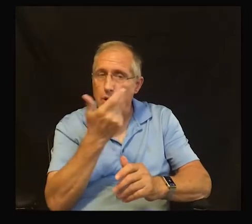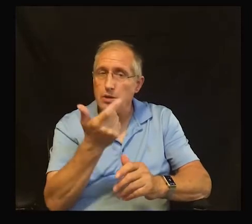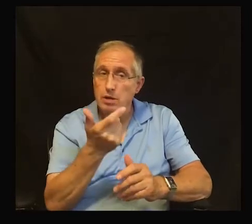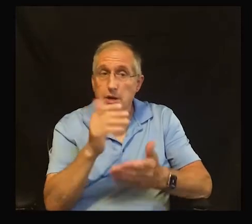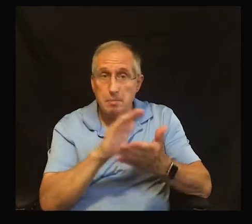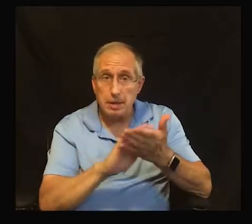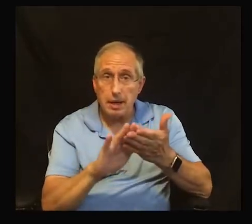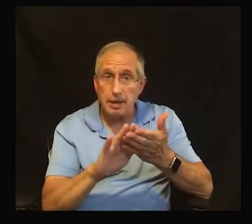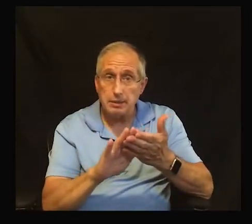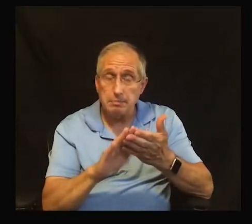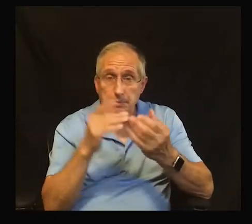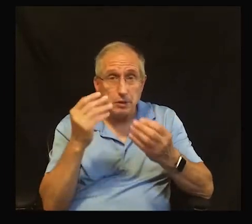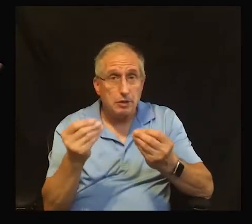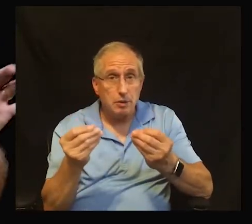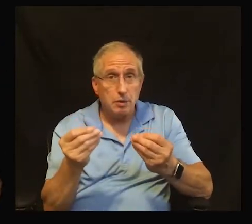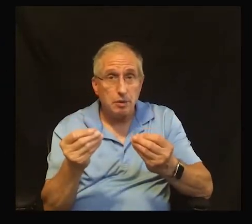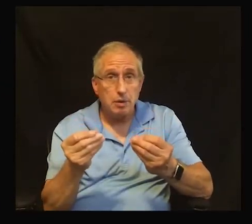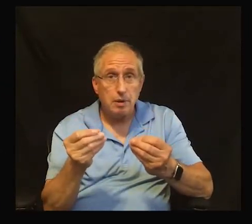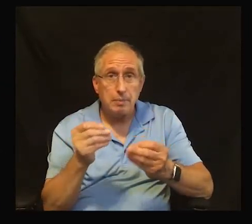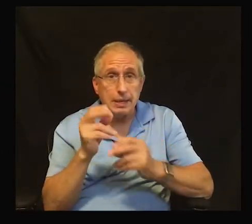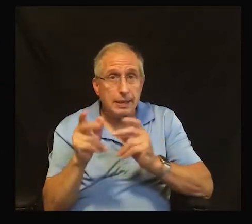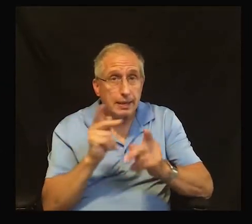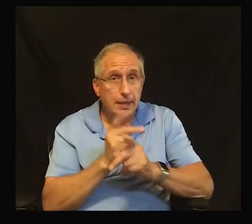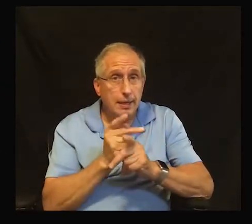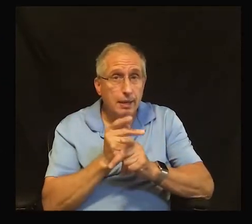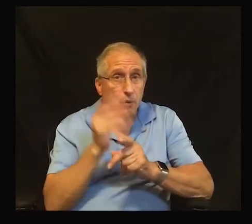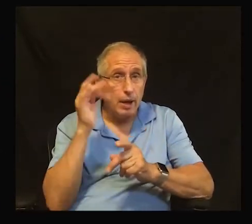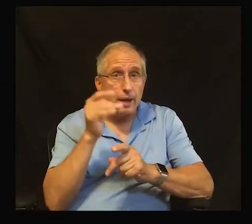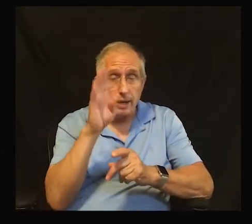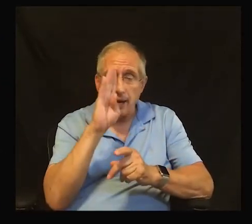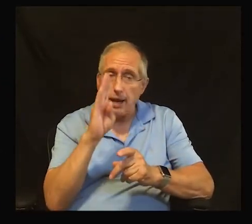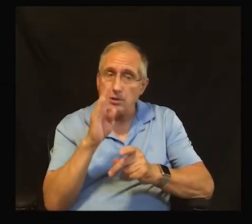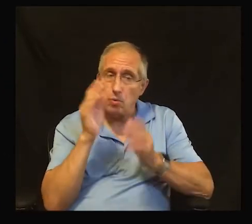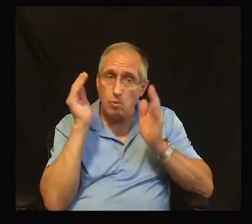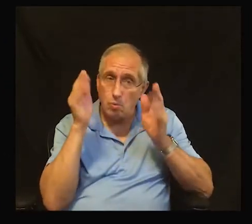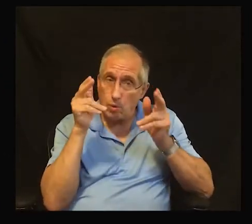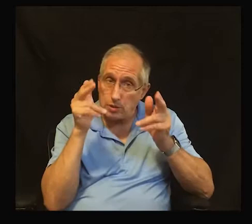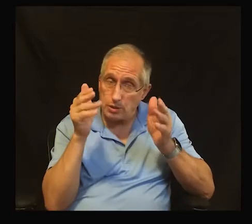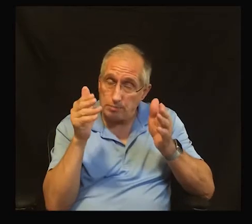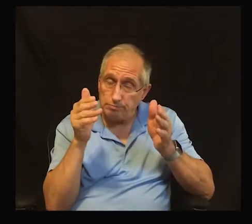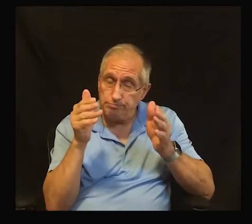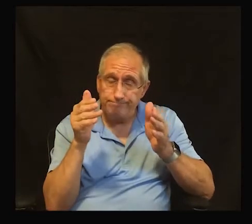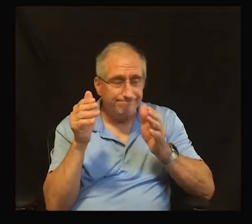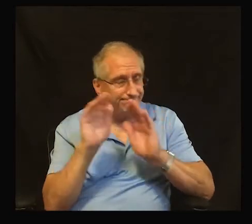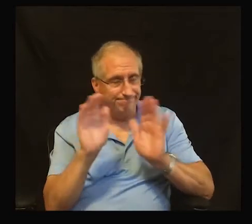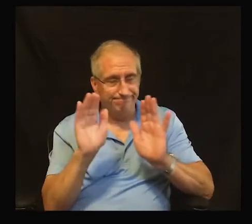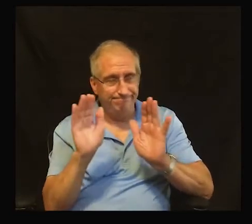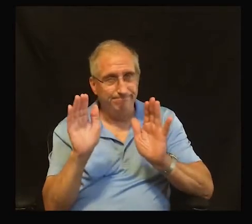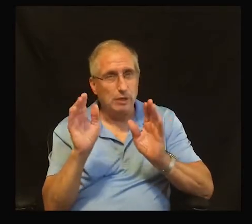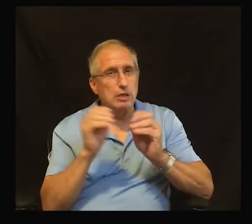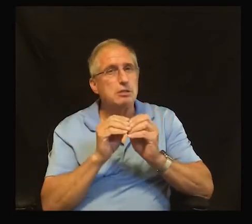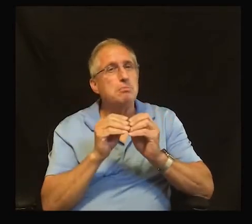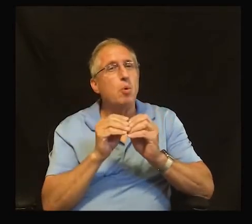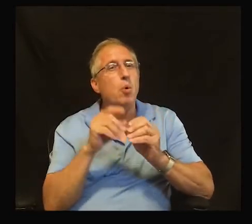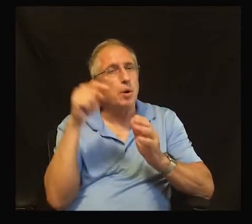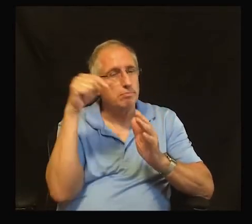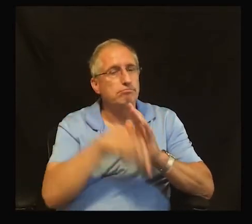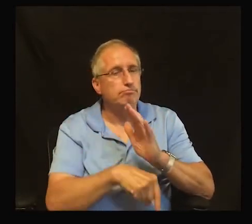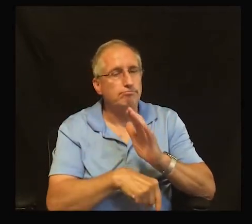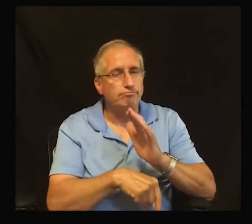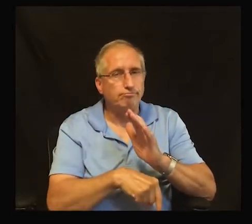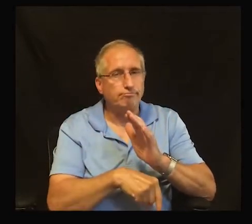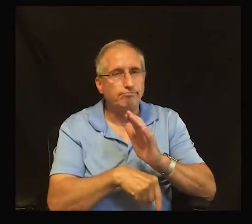watching. Be nice, be gentle, be kind, because God's watching you. No, no, no. It's so